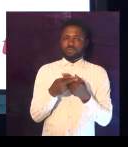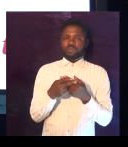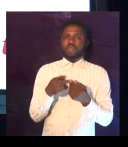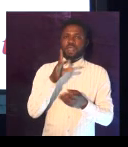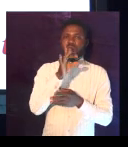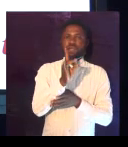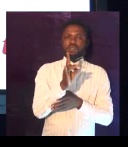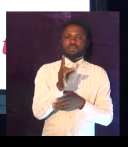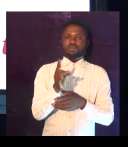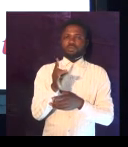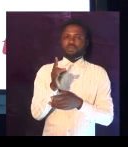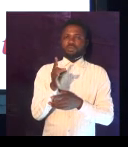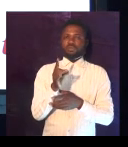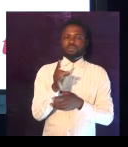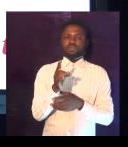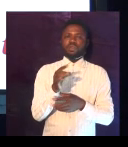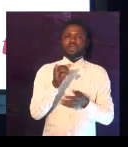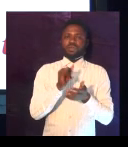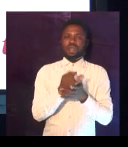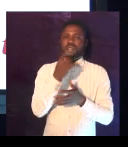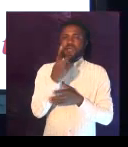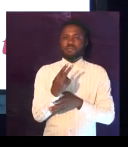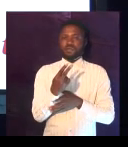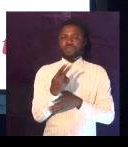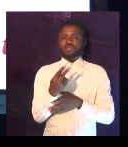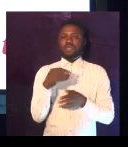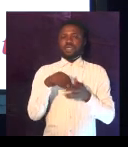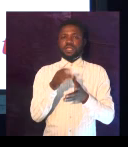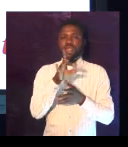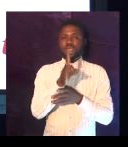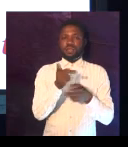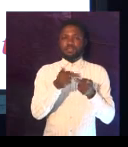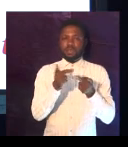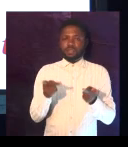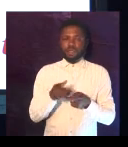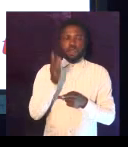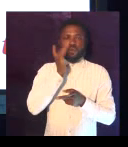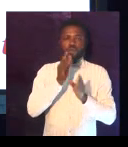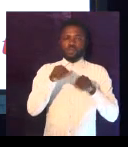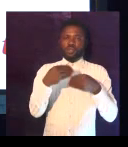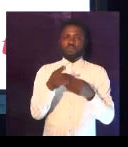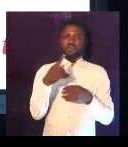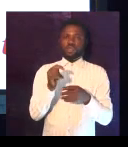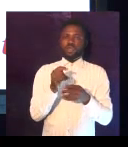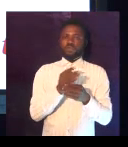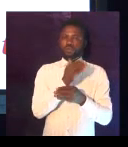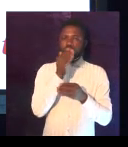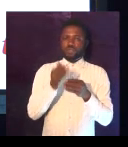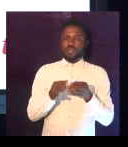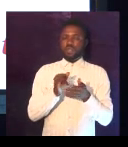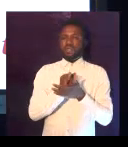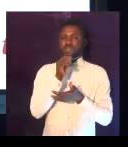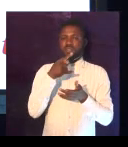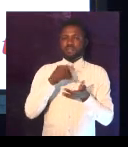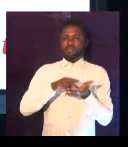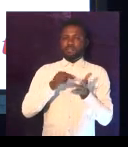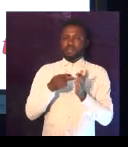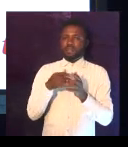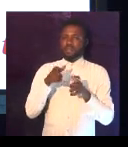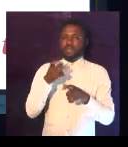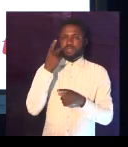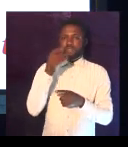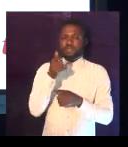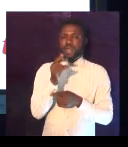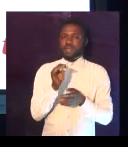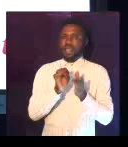average score, then 8 for that average score in 8 places will give you the total. That's exactly what